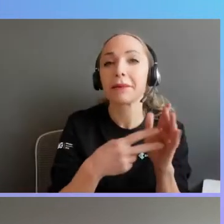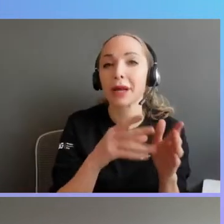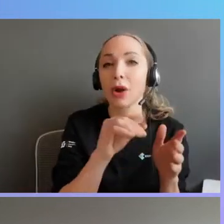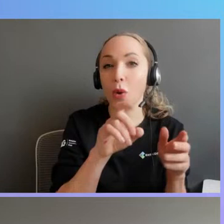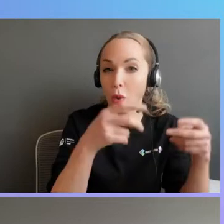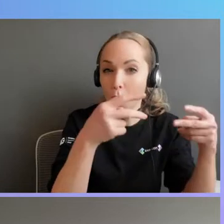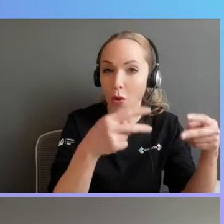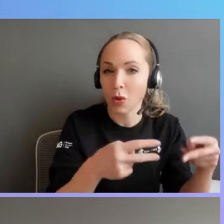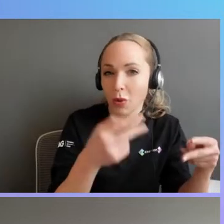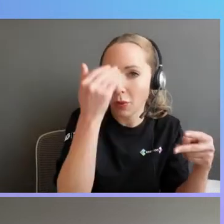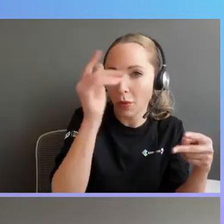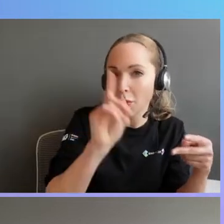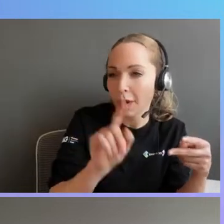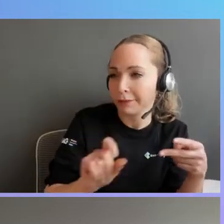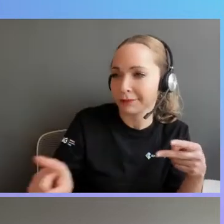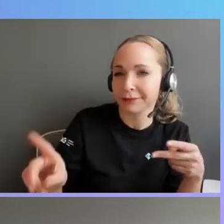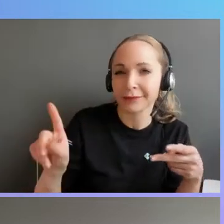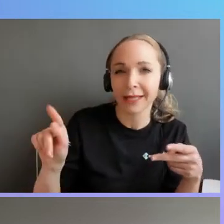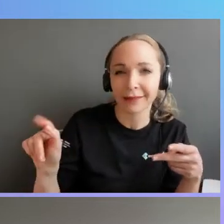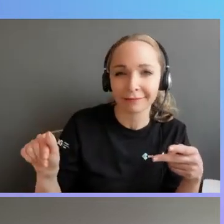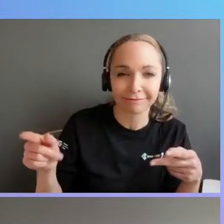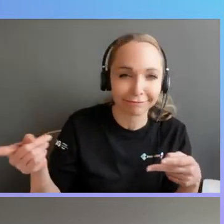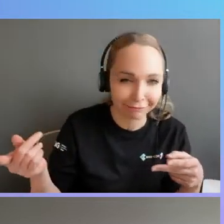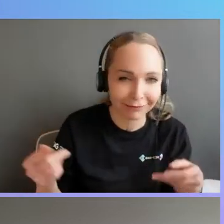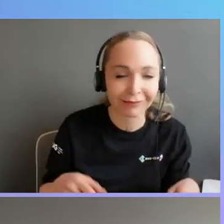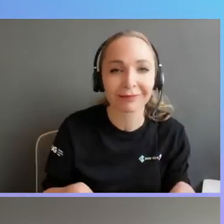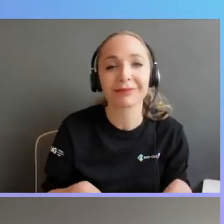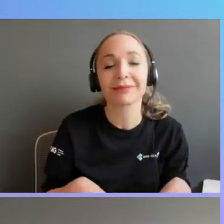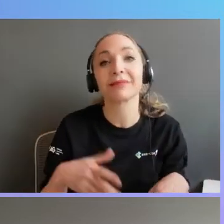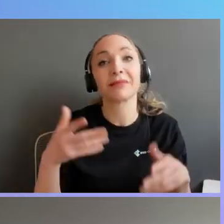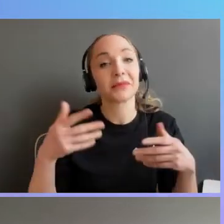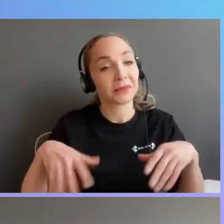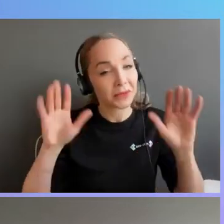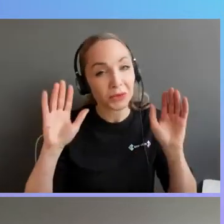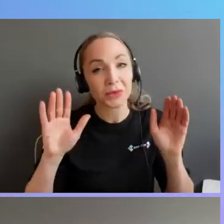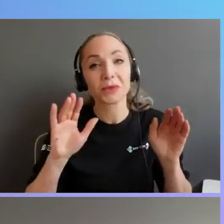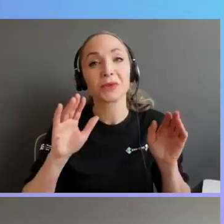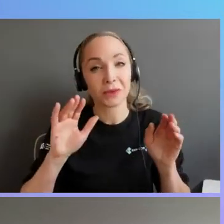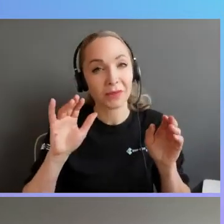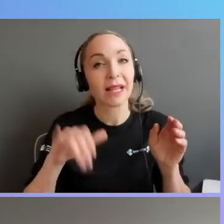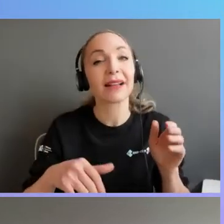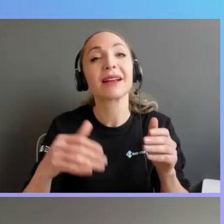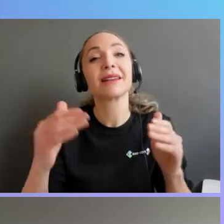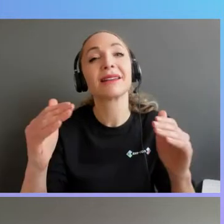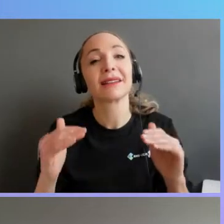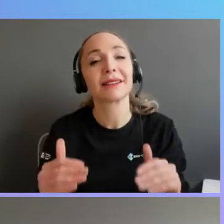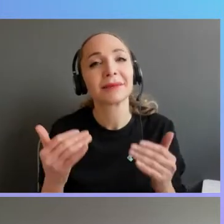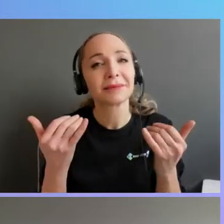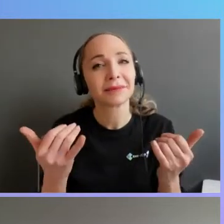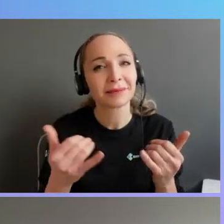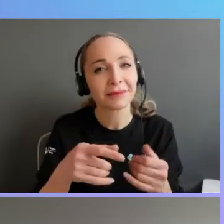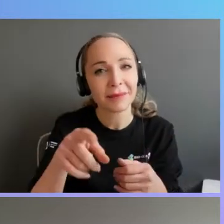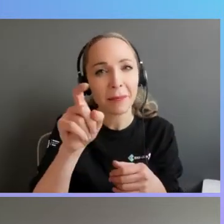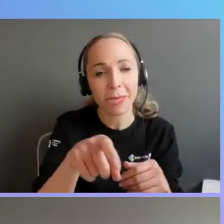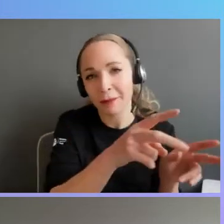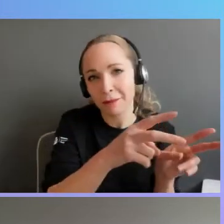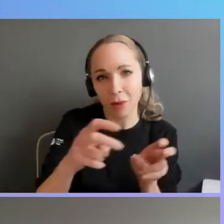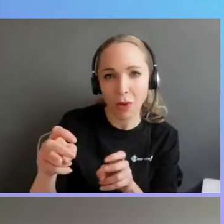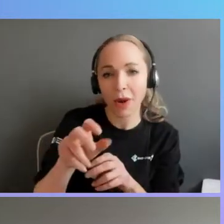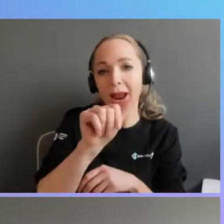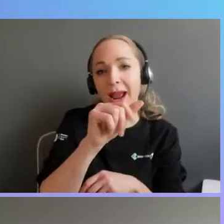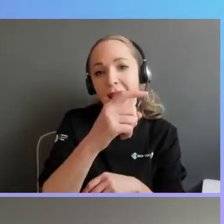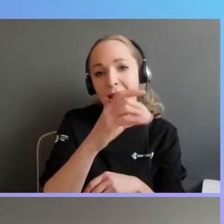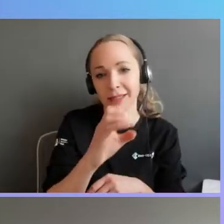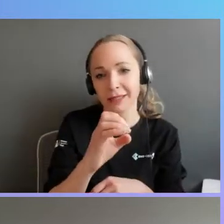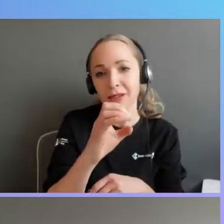After this is done, we would import the Xcore